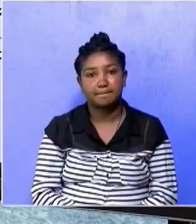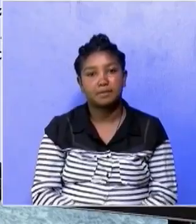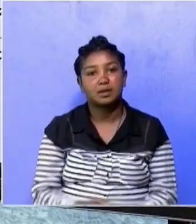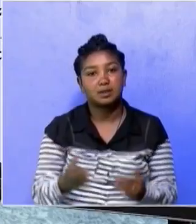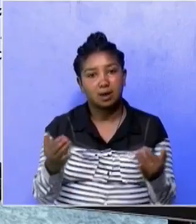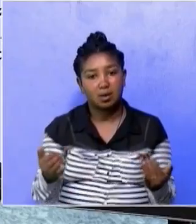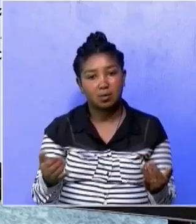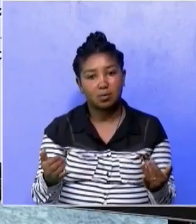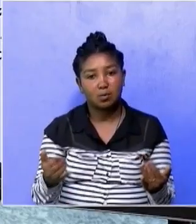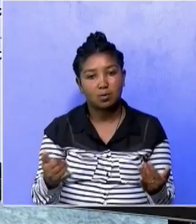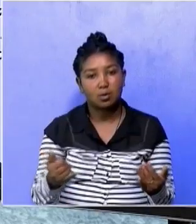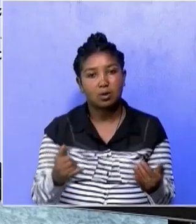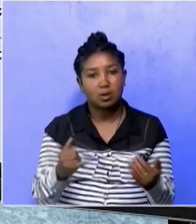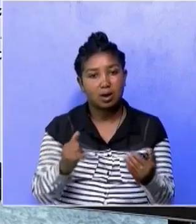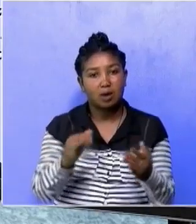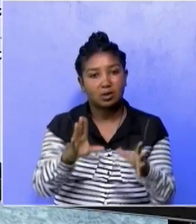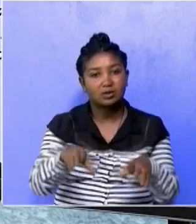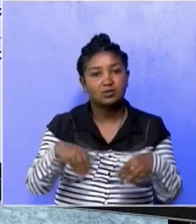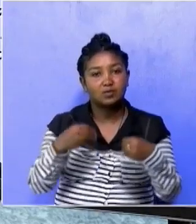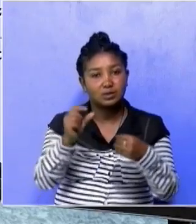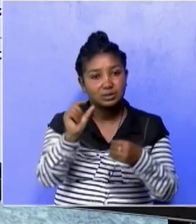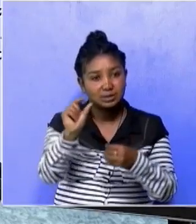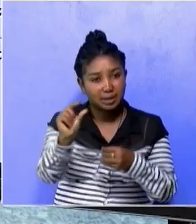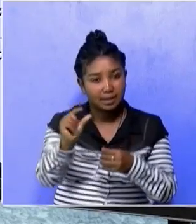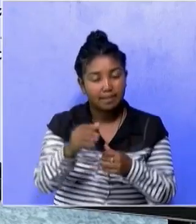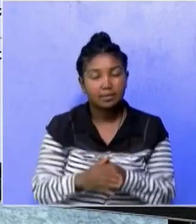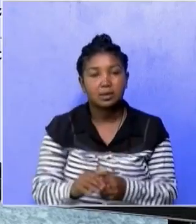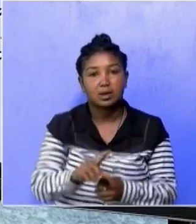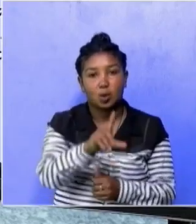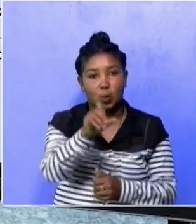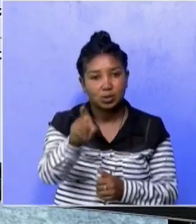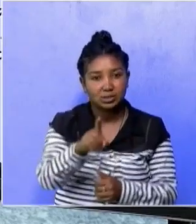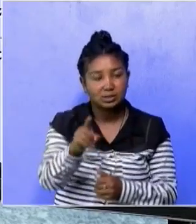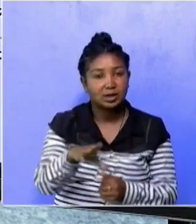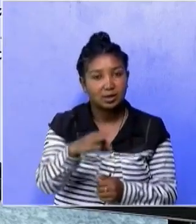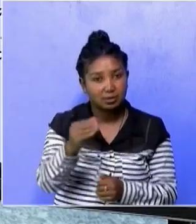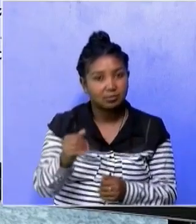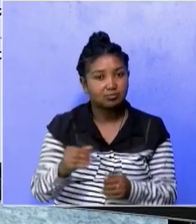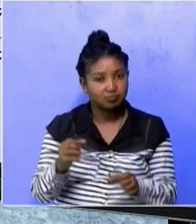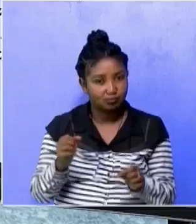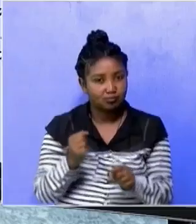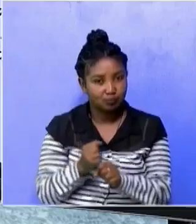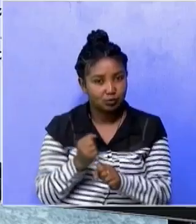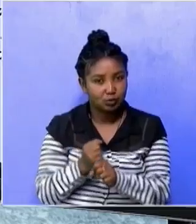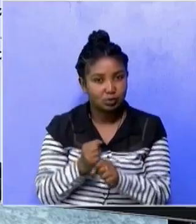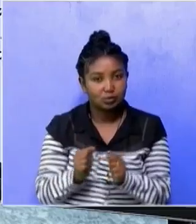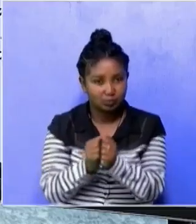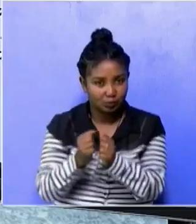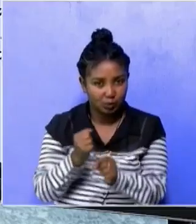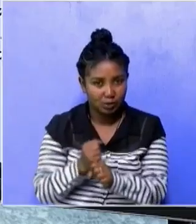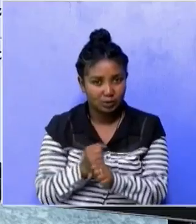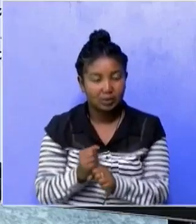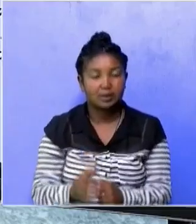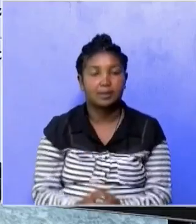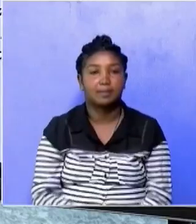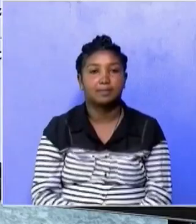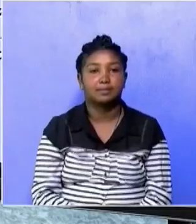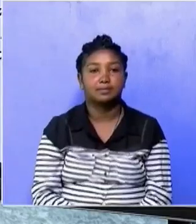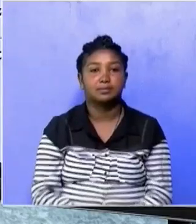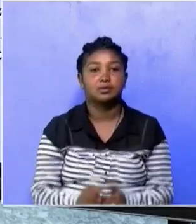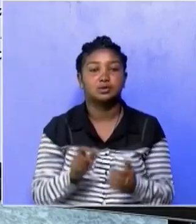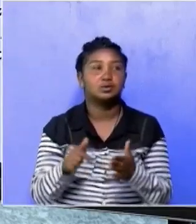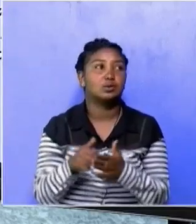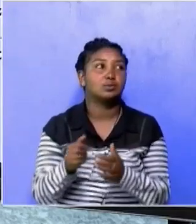Now, I would like to give you some questions, and then we'll do it together, right? So,